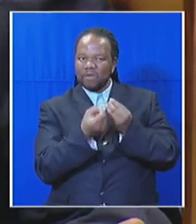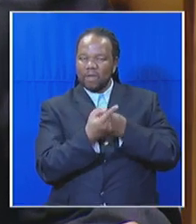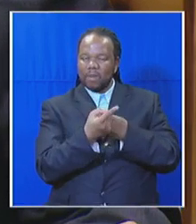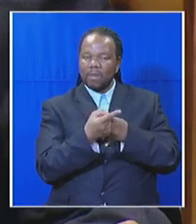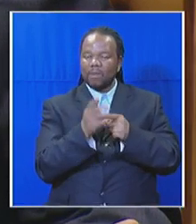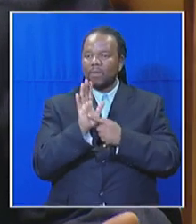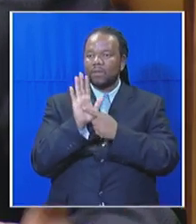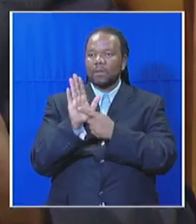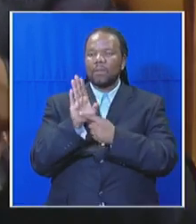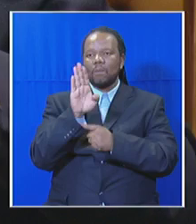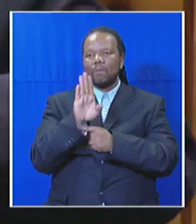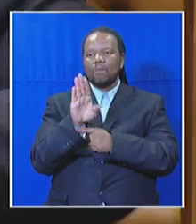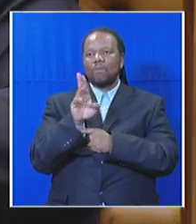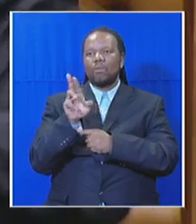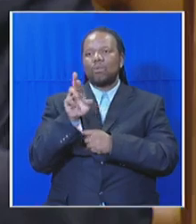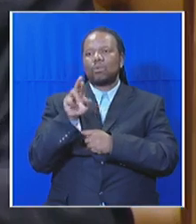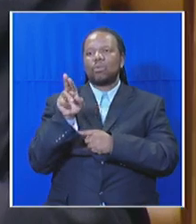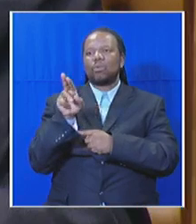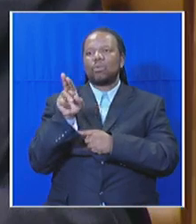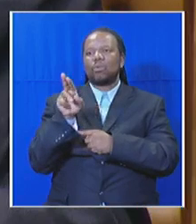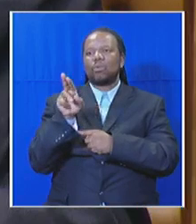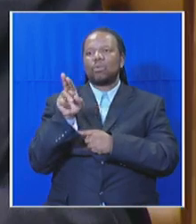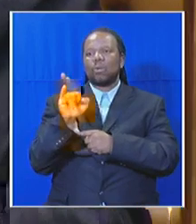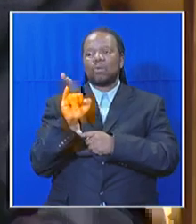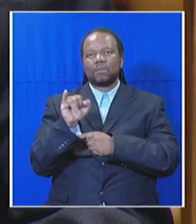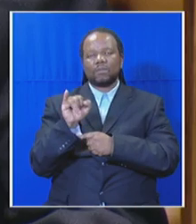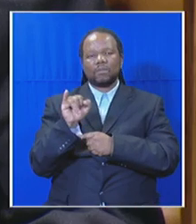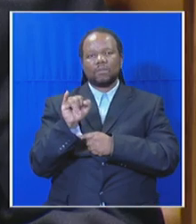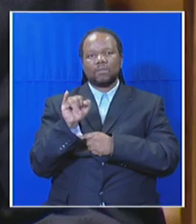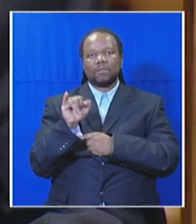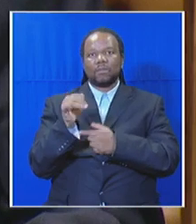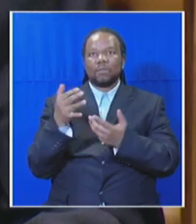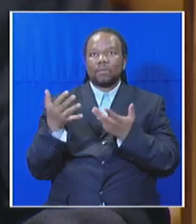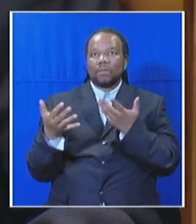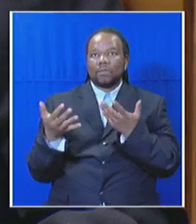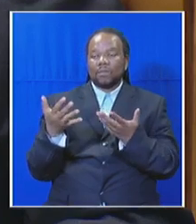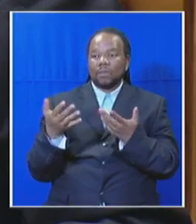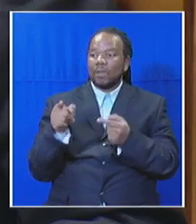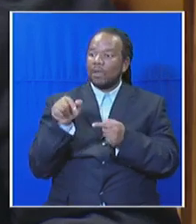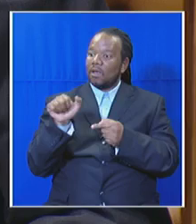Burundi, where even its own region could not succeed to pursue.